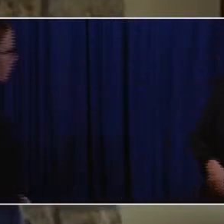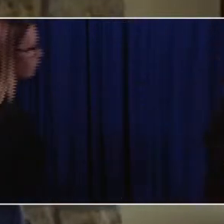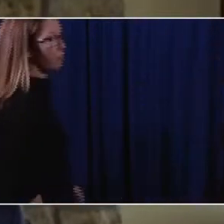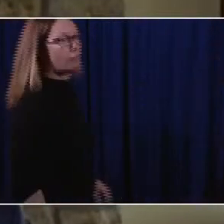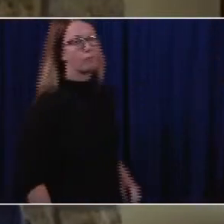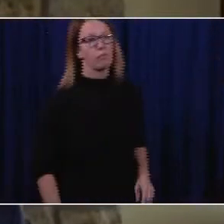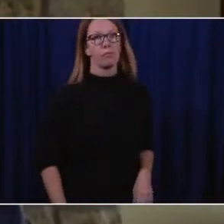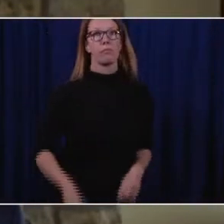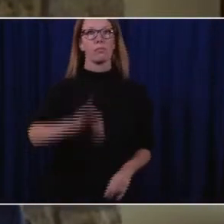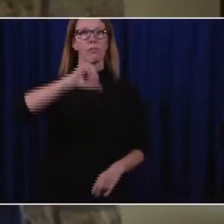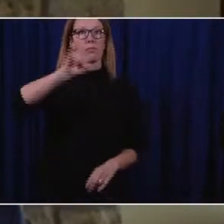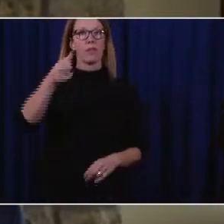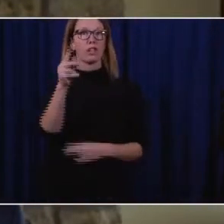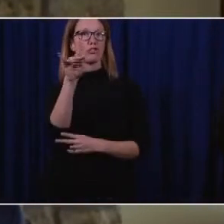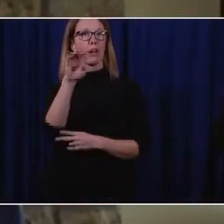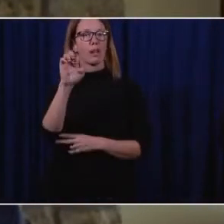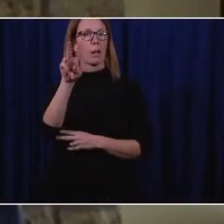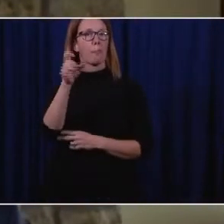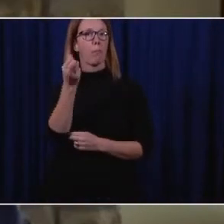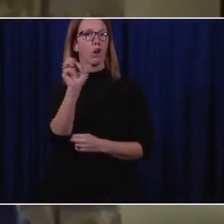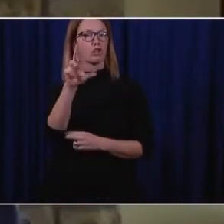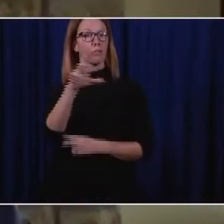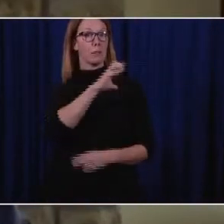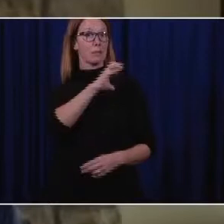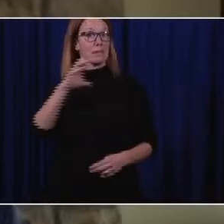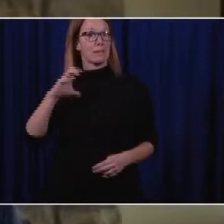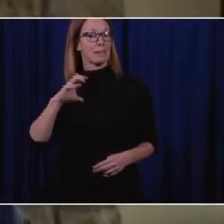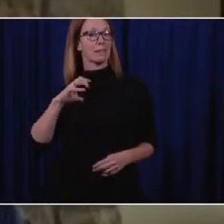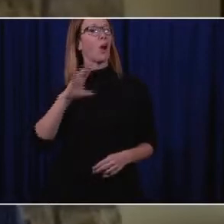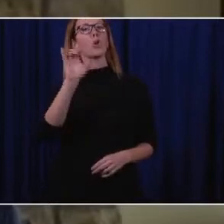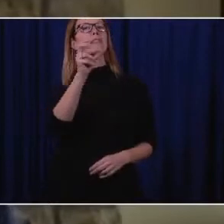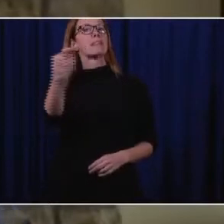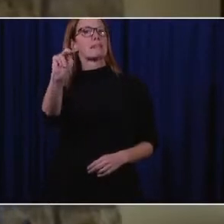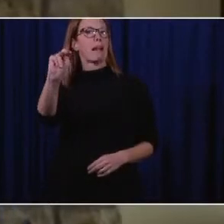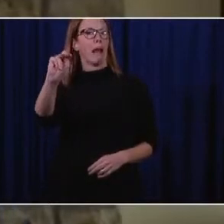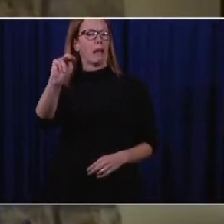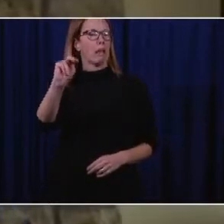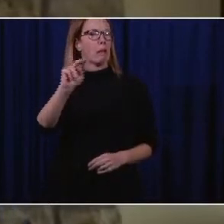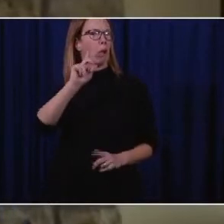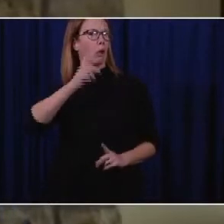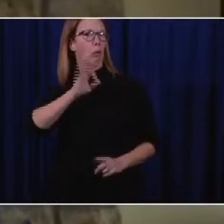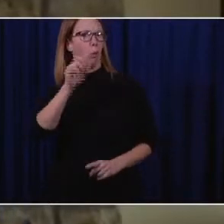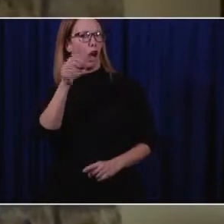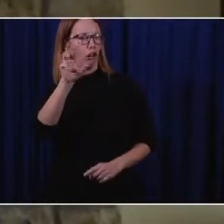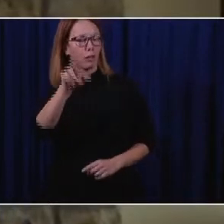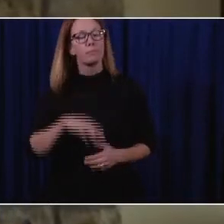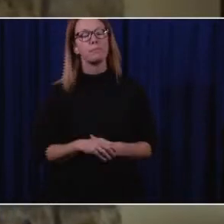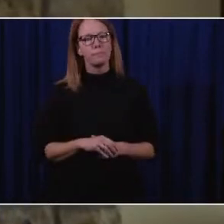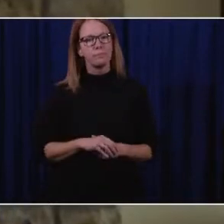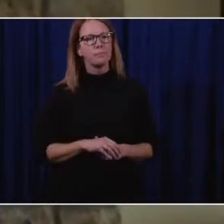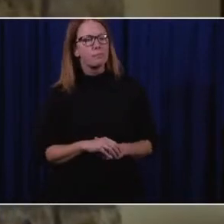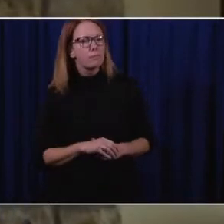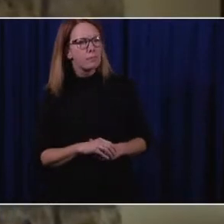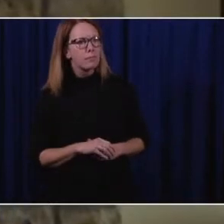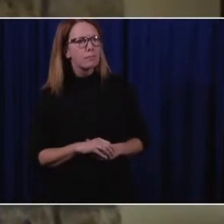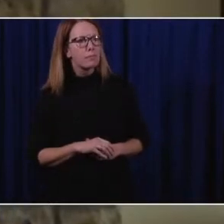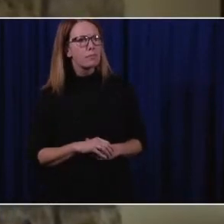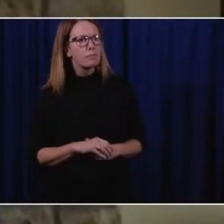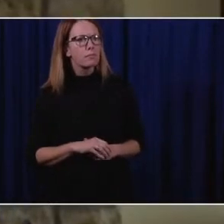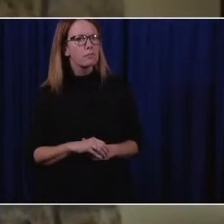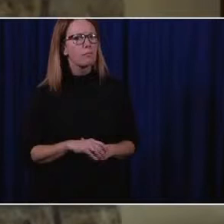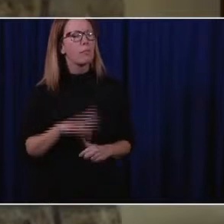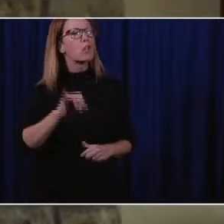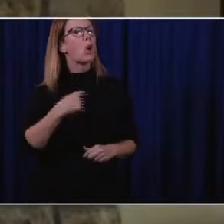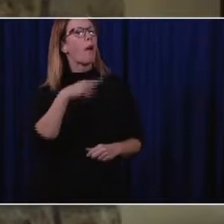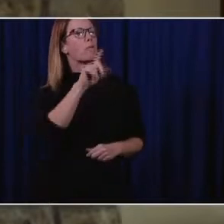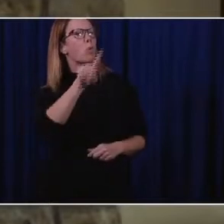Enquirer. Good afternoon, Governor, and happy Jackie. Thanksgiving. I'd like some more information about the vaccine that